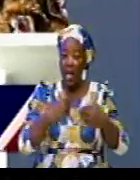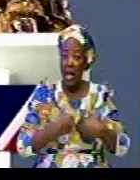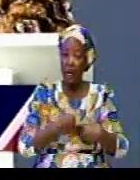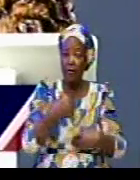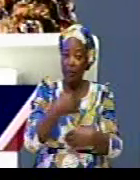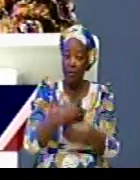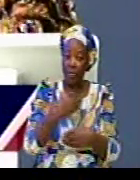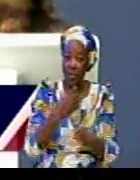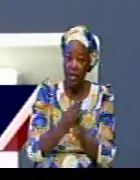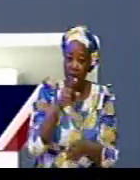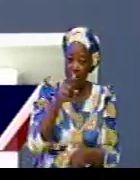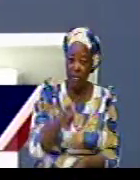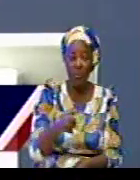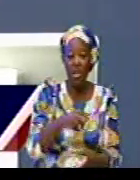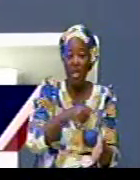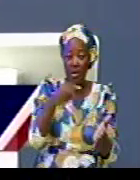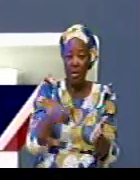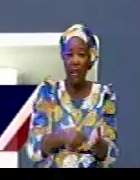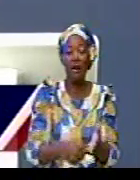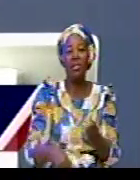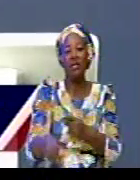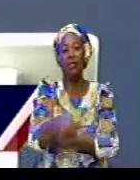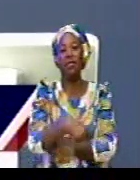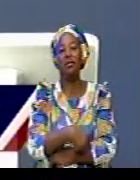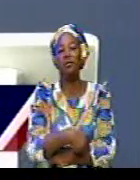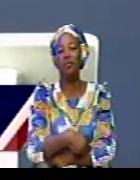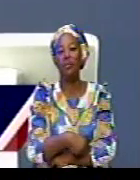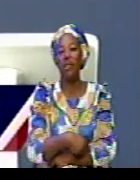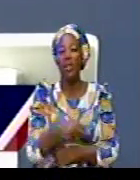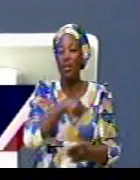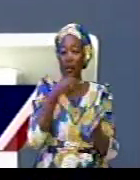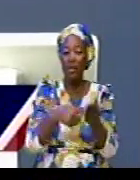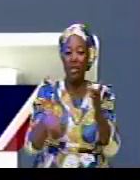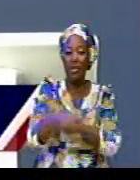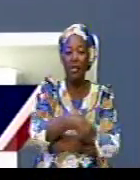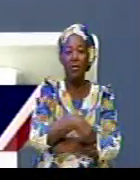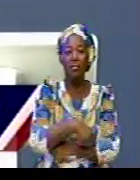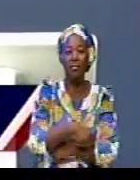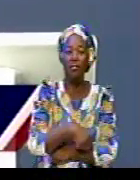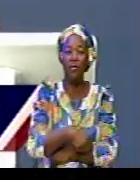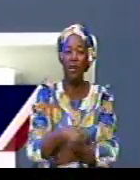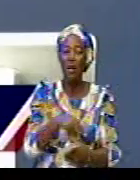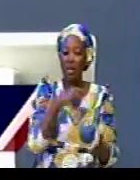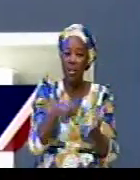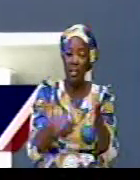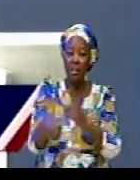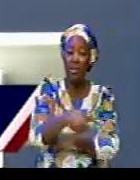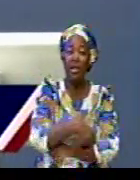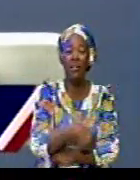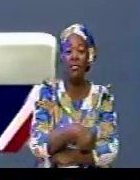the truthfulness of the word of God, I have made thee